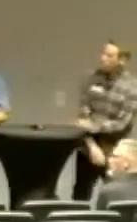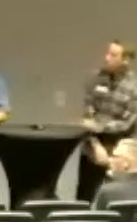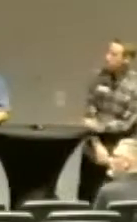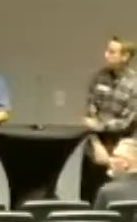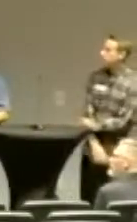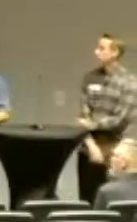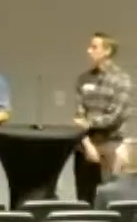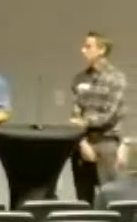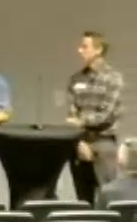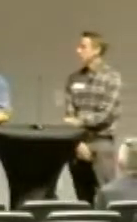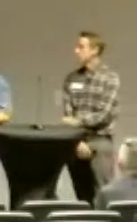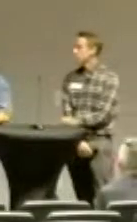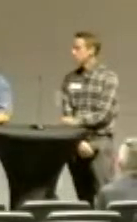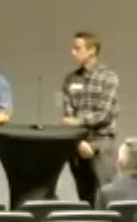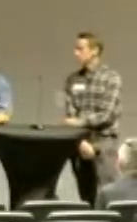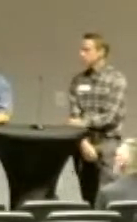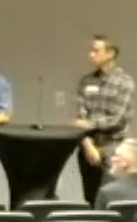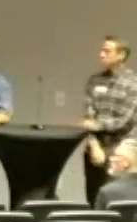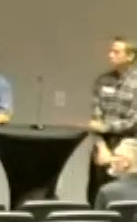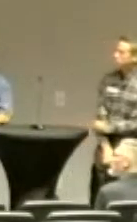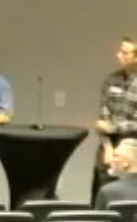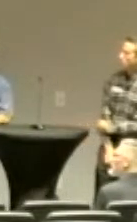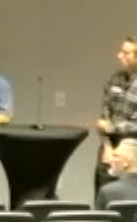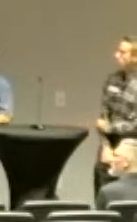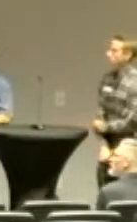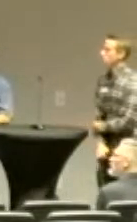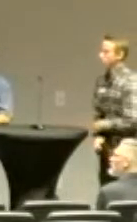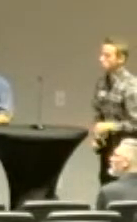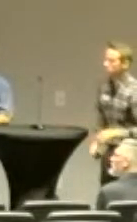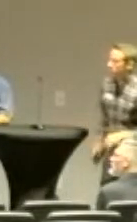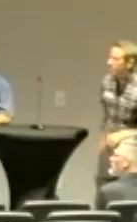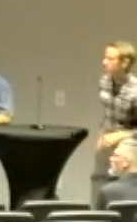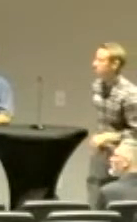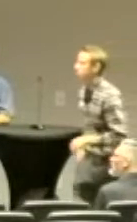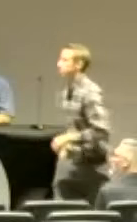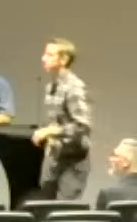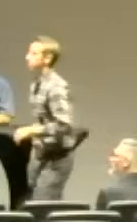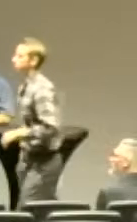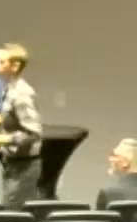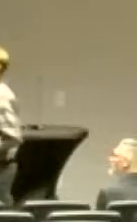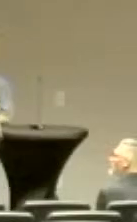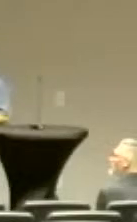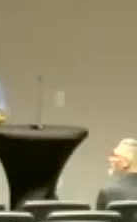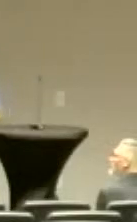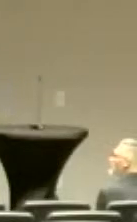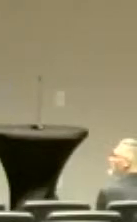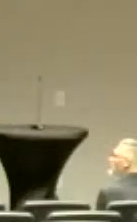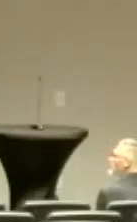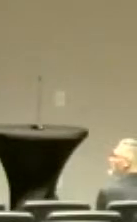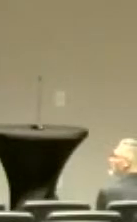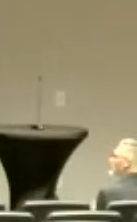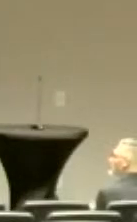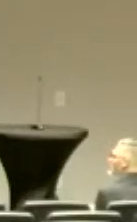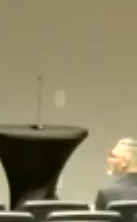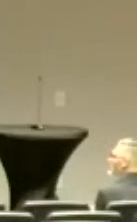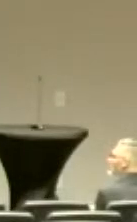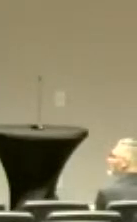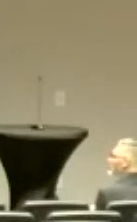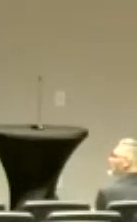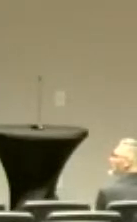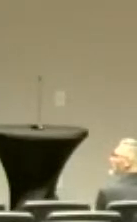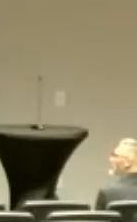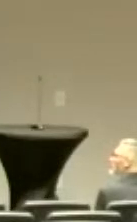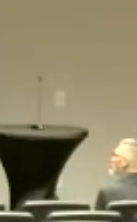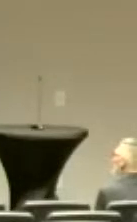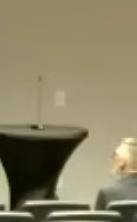interconnectivity, responsiveness, and action. And I firmly believe that bringing these governing